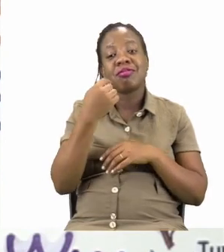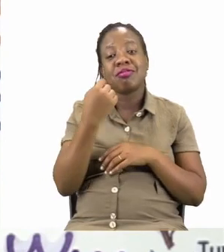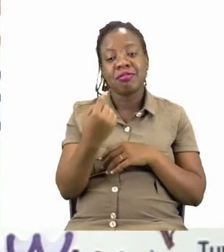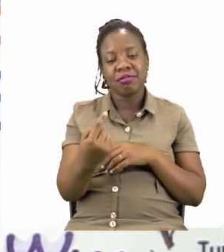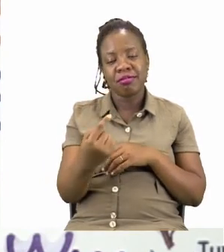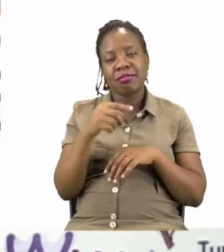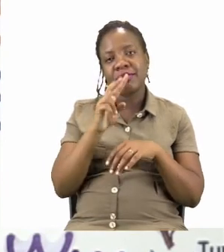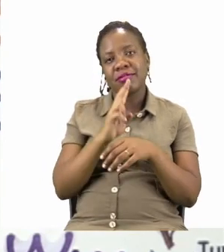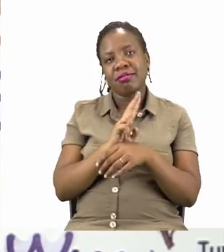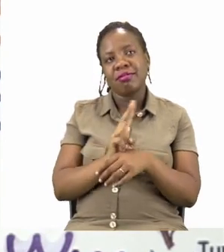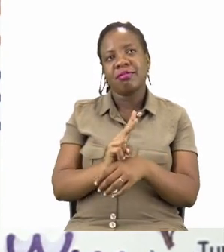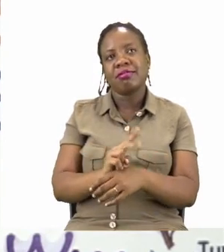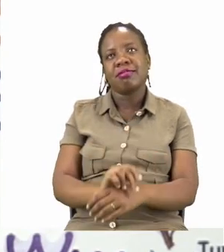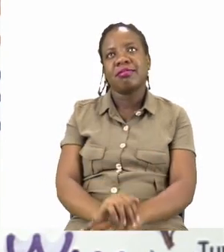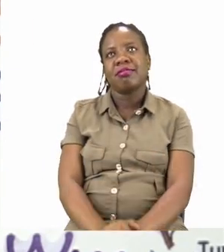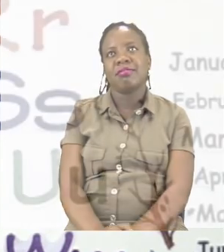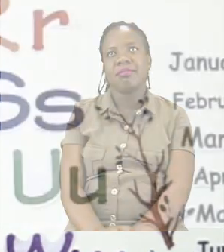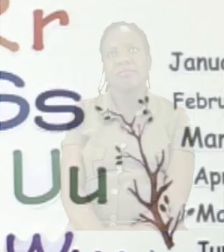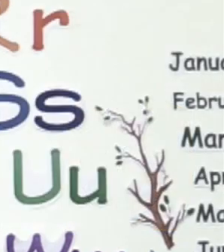after the ad break.